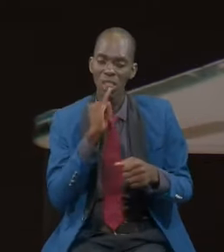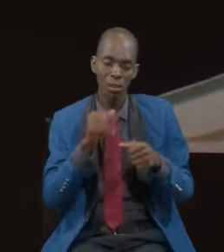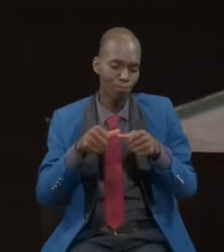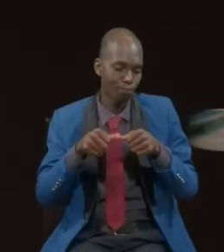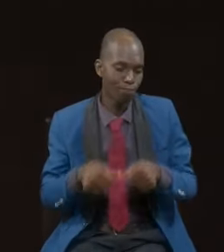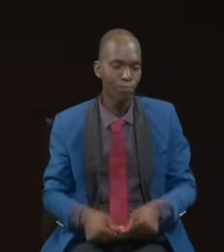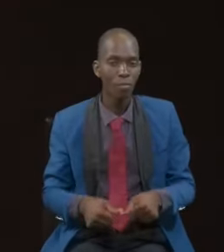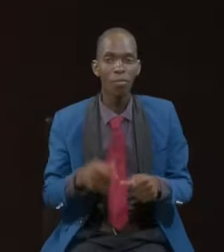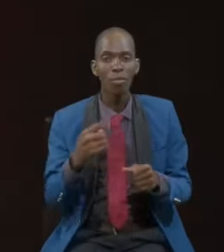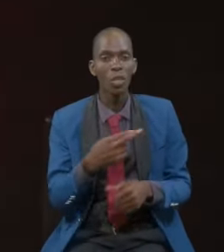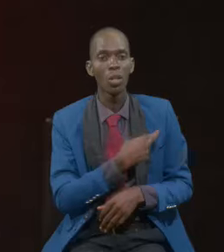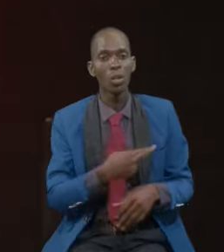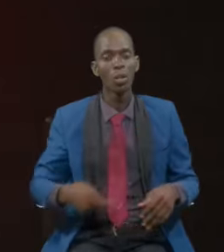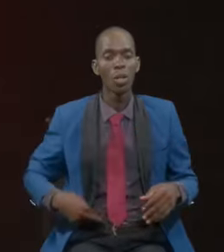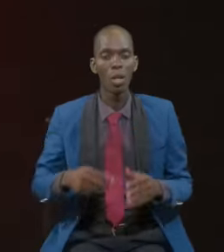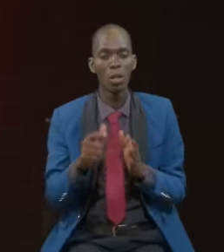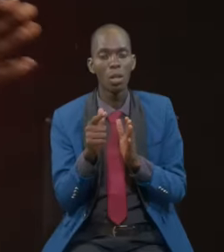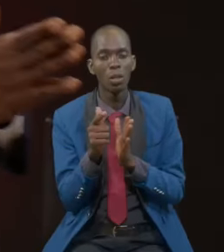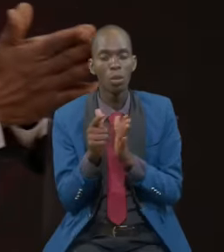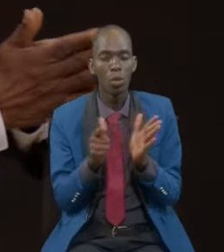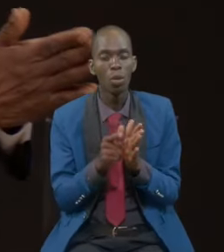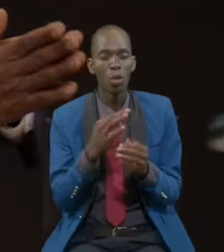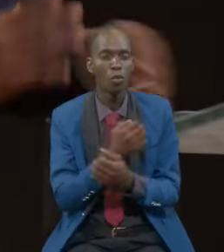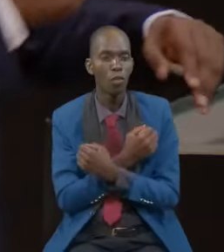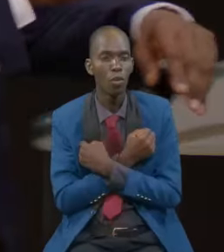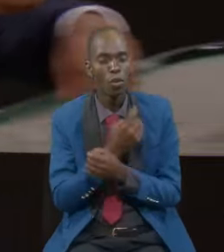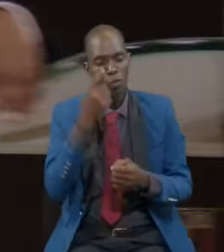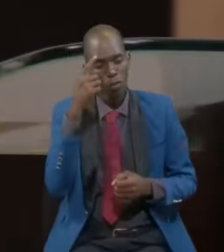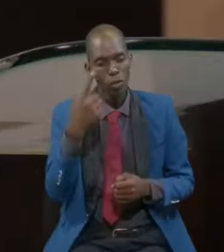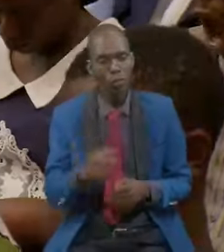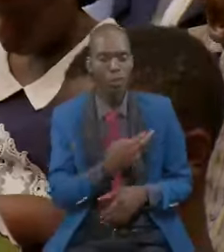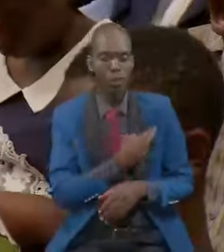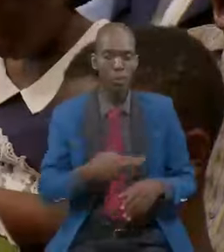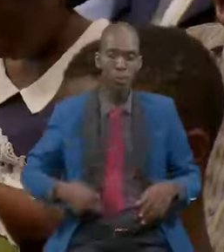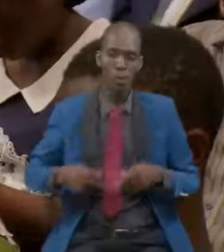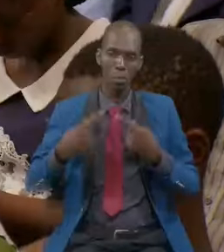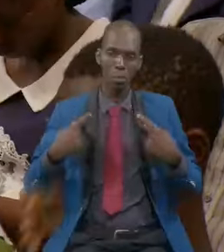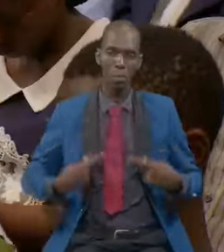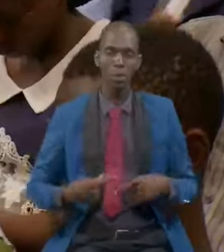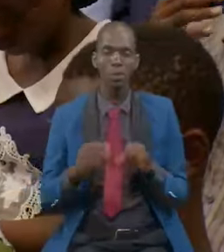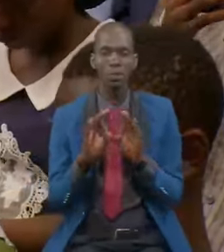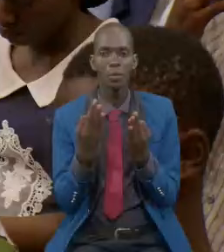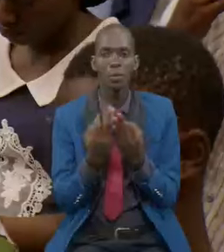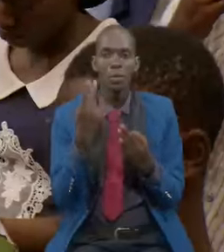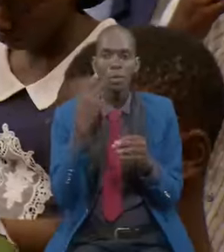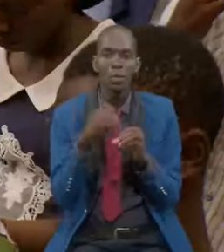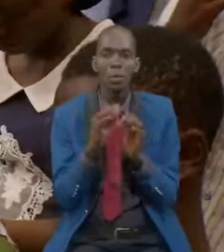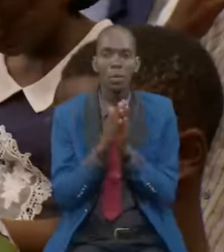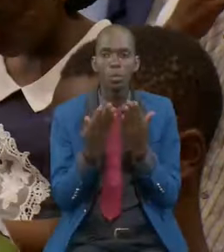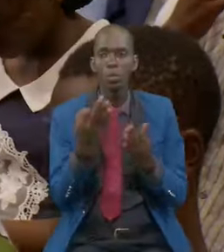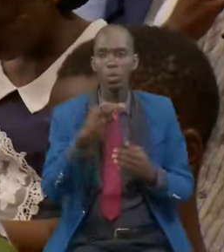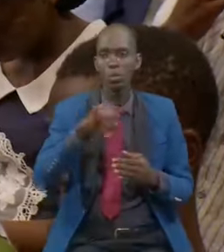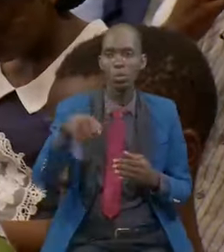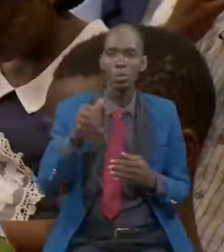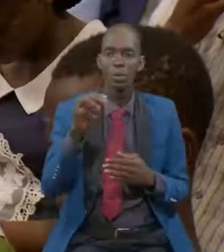royal law of love for the royal priesthood. It says in that James chapter 2 verse